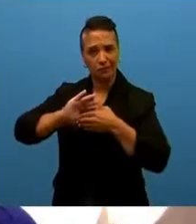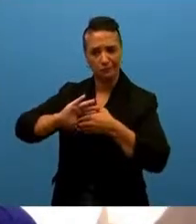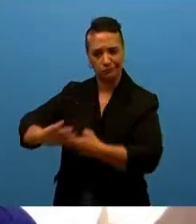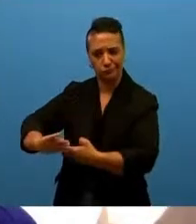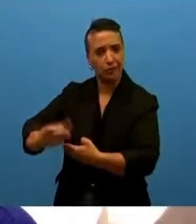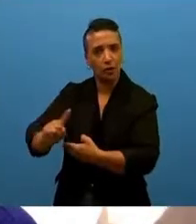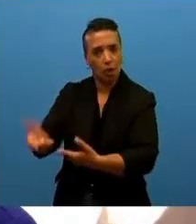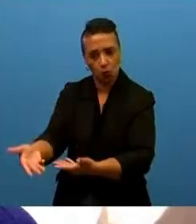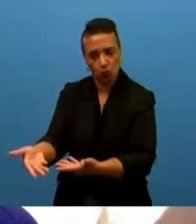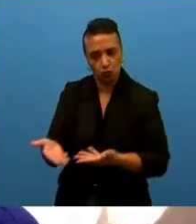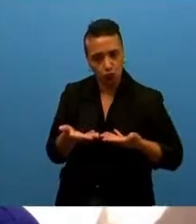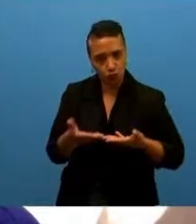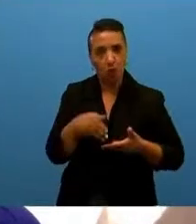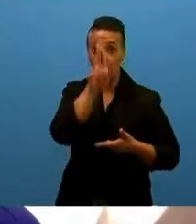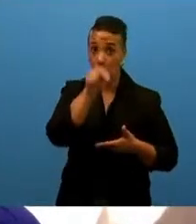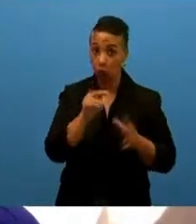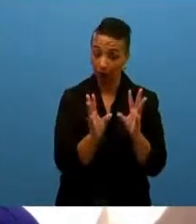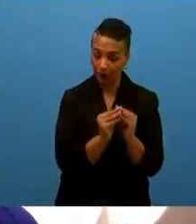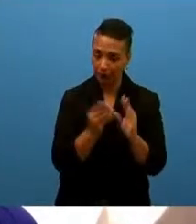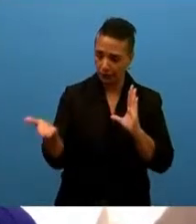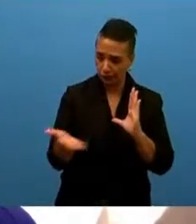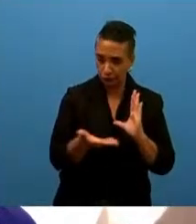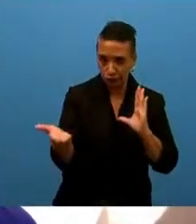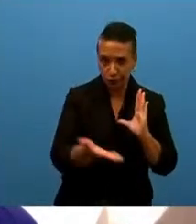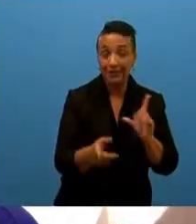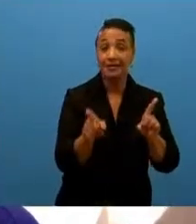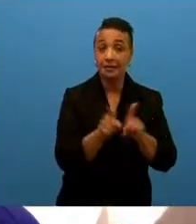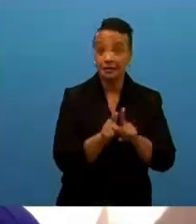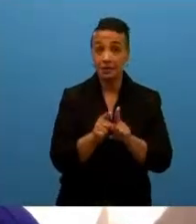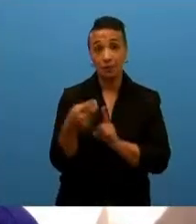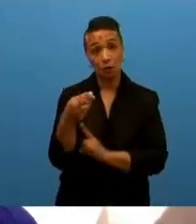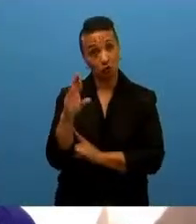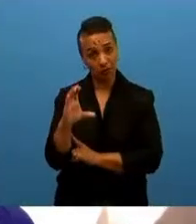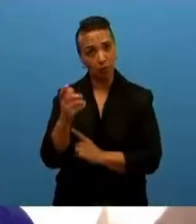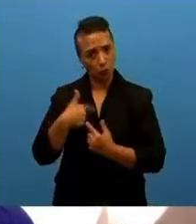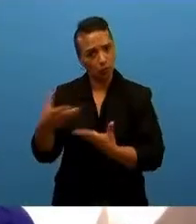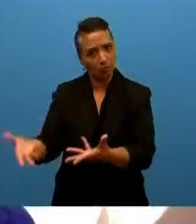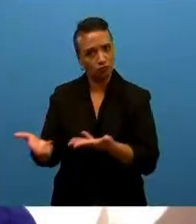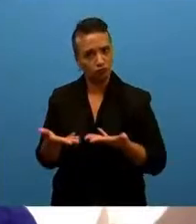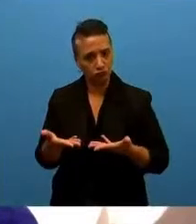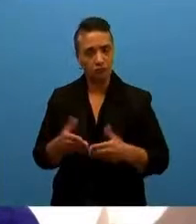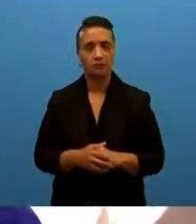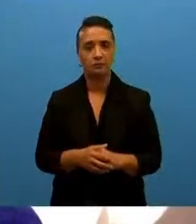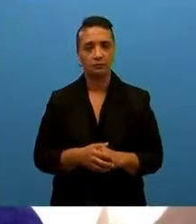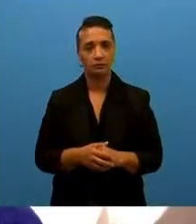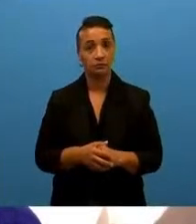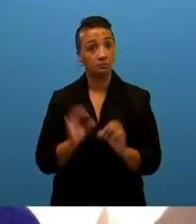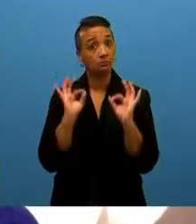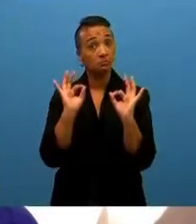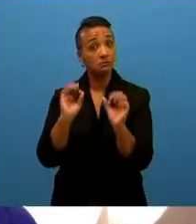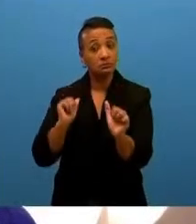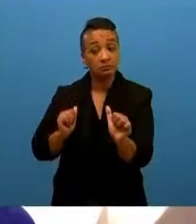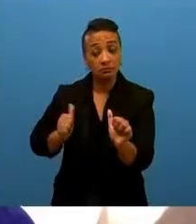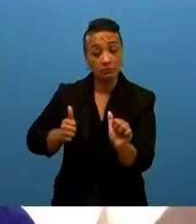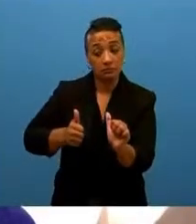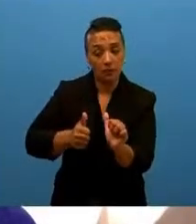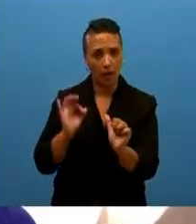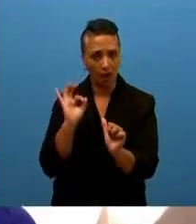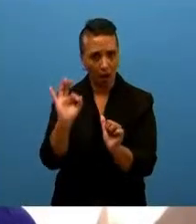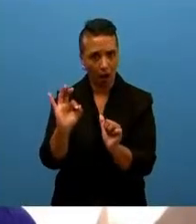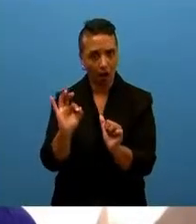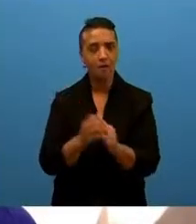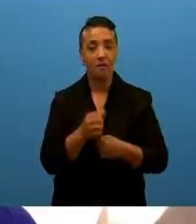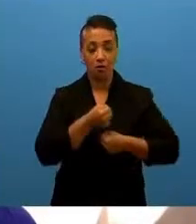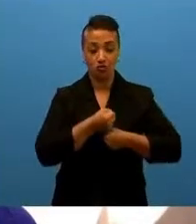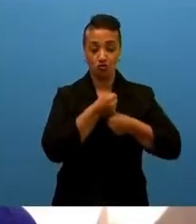in relevant UN meetings, including in the Human Rights Council. Significant progress was made when Indigenous peoples' representatives